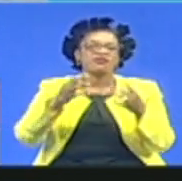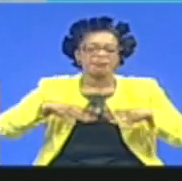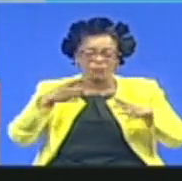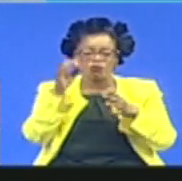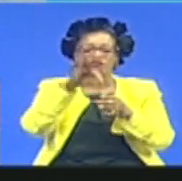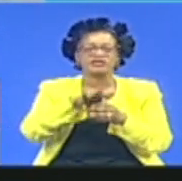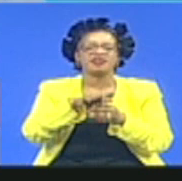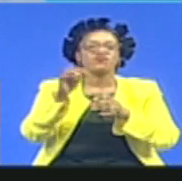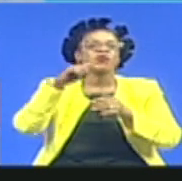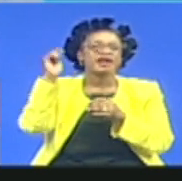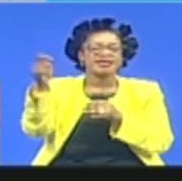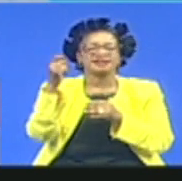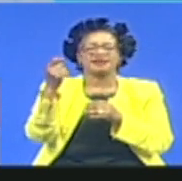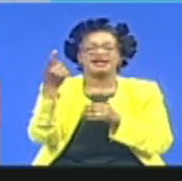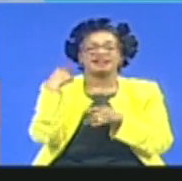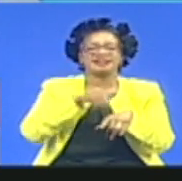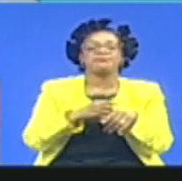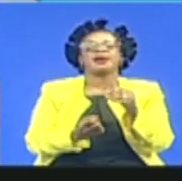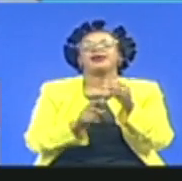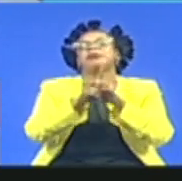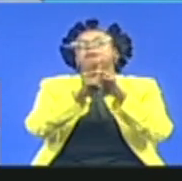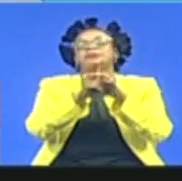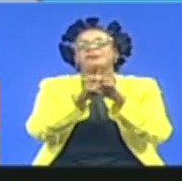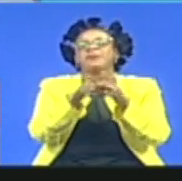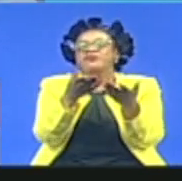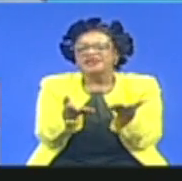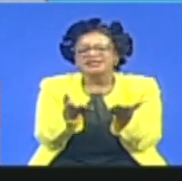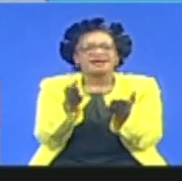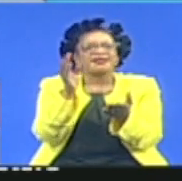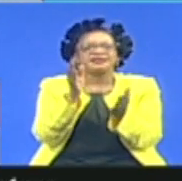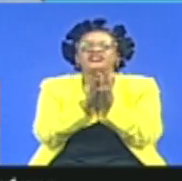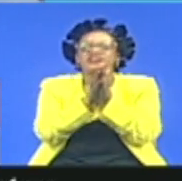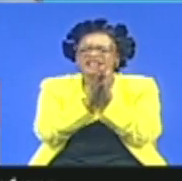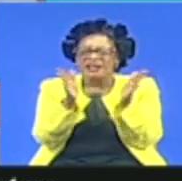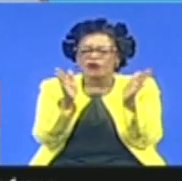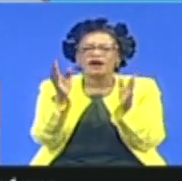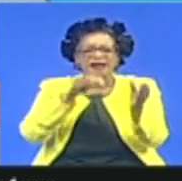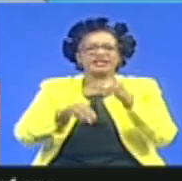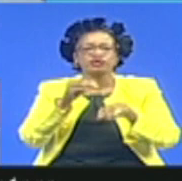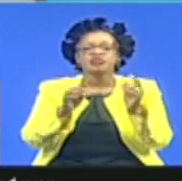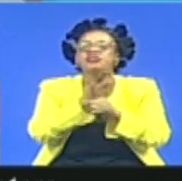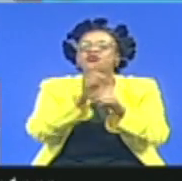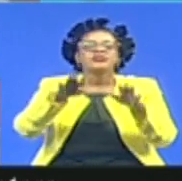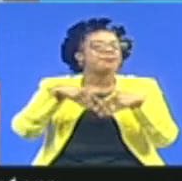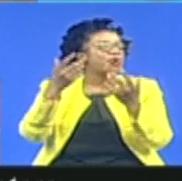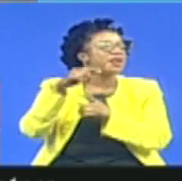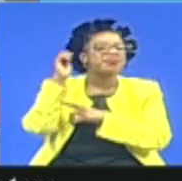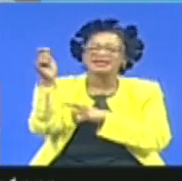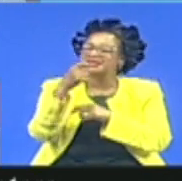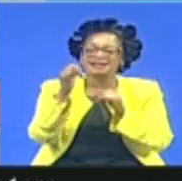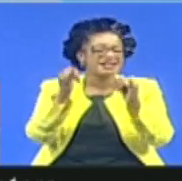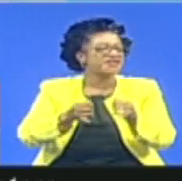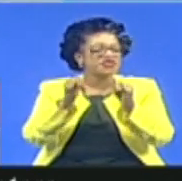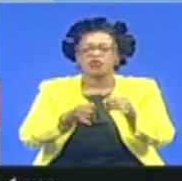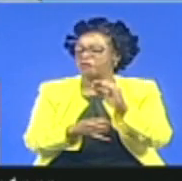for President Kenyatta last election have come out. This president, this election, a general election of our country, is not about the president. It's not about an individual.